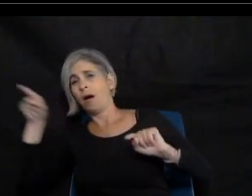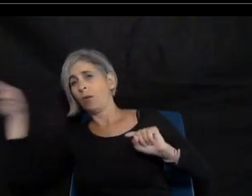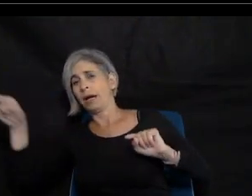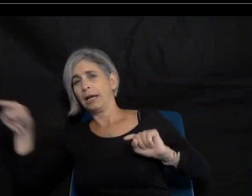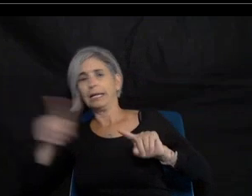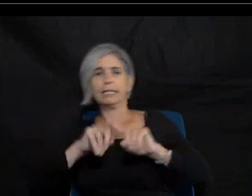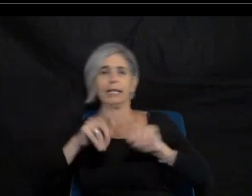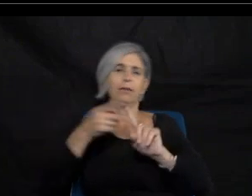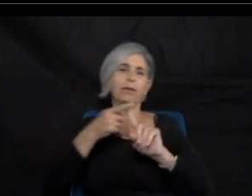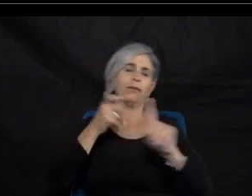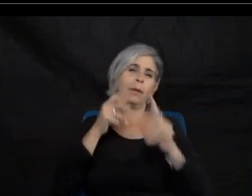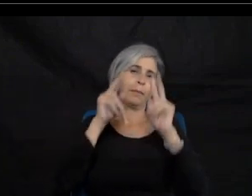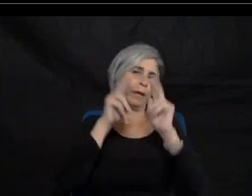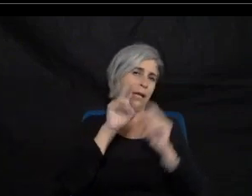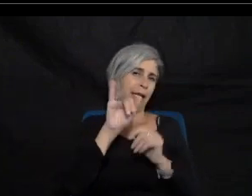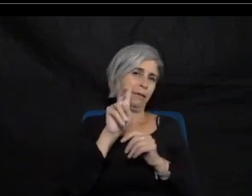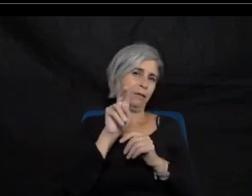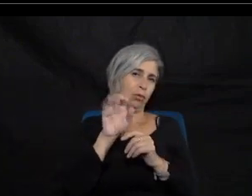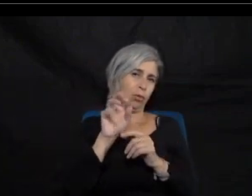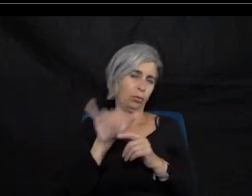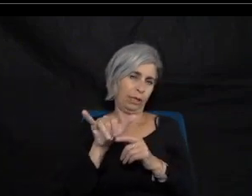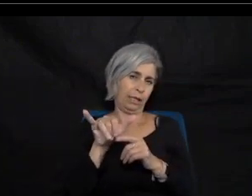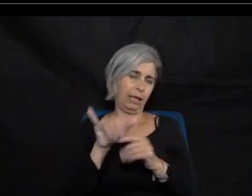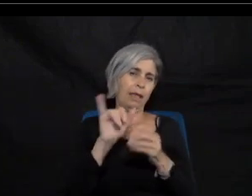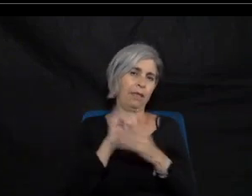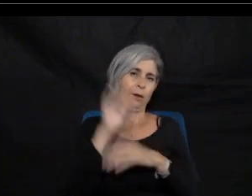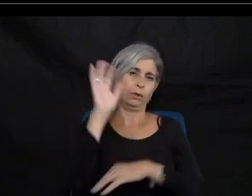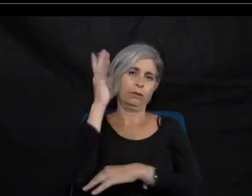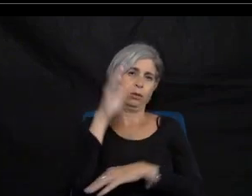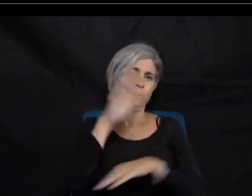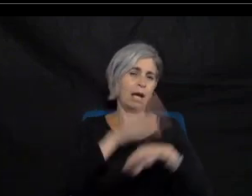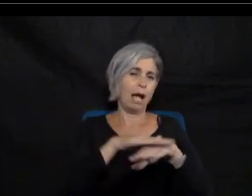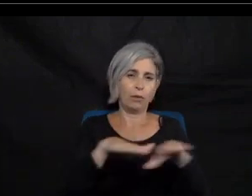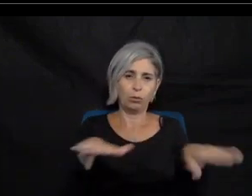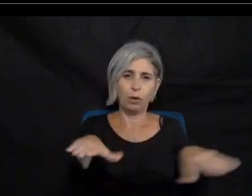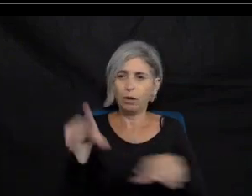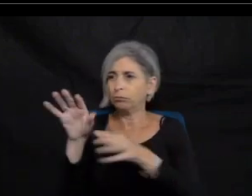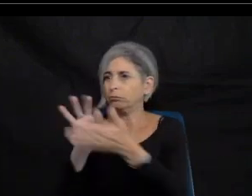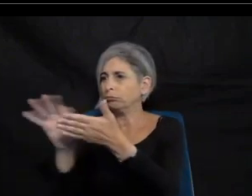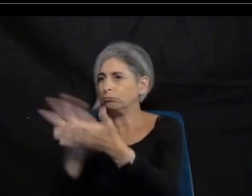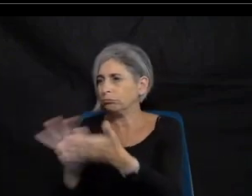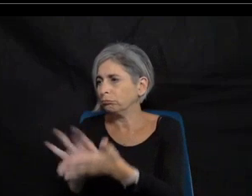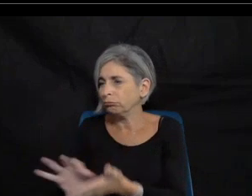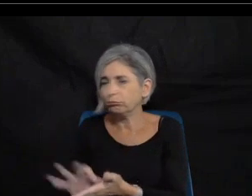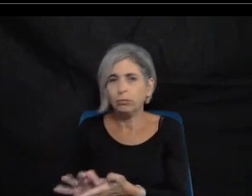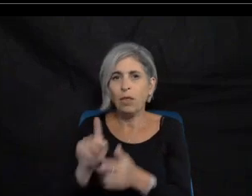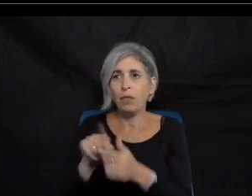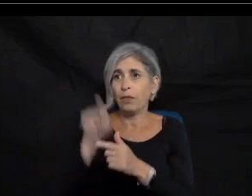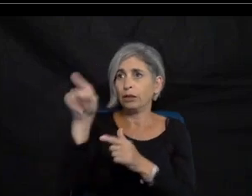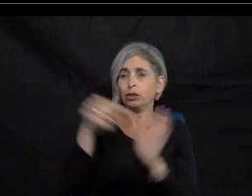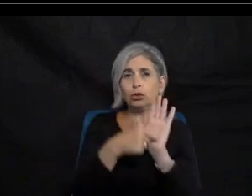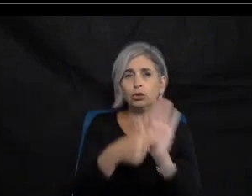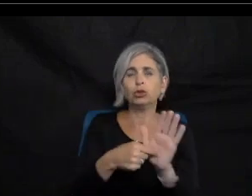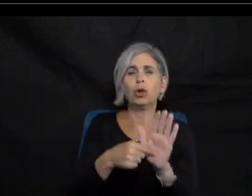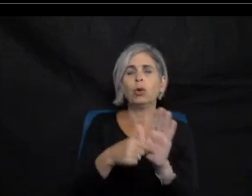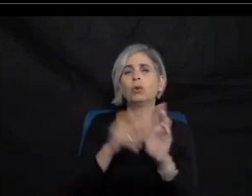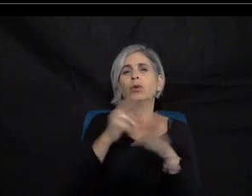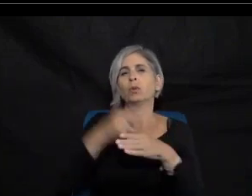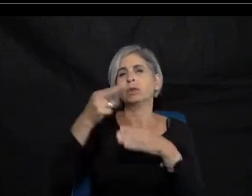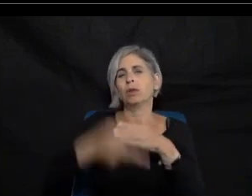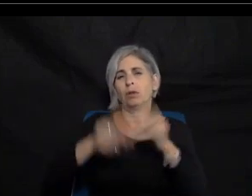from a tree inventory, which surveys individual trees on the ground. So this pie chart and the map show the overall results of